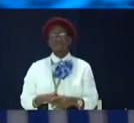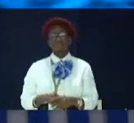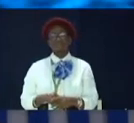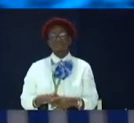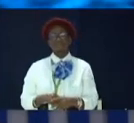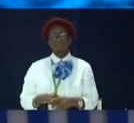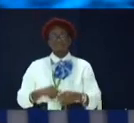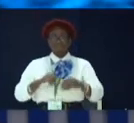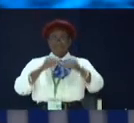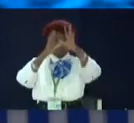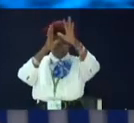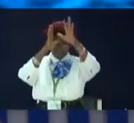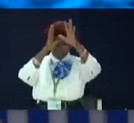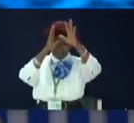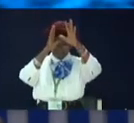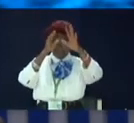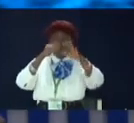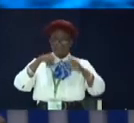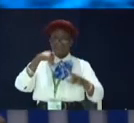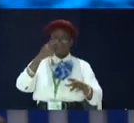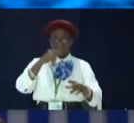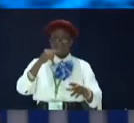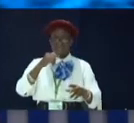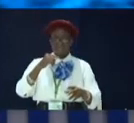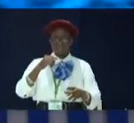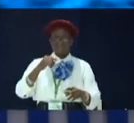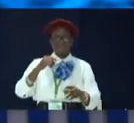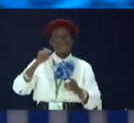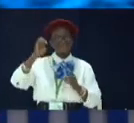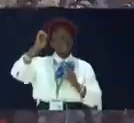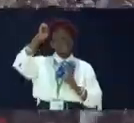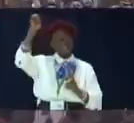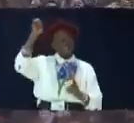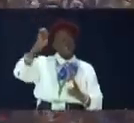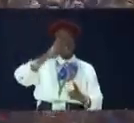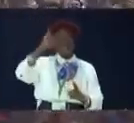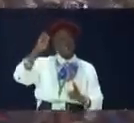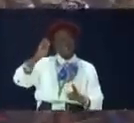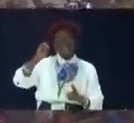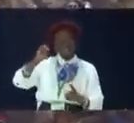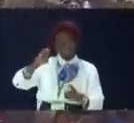Daddy says he's rolling back your age by 5 years.